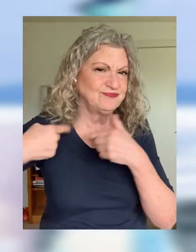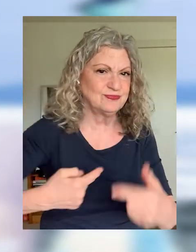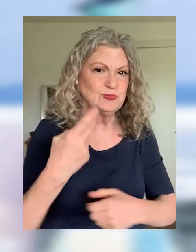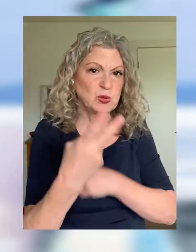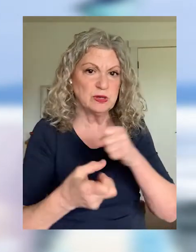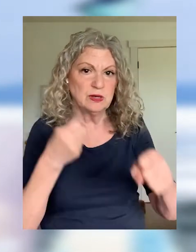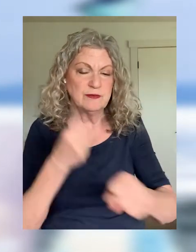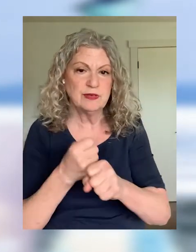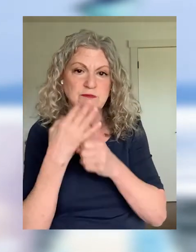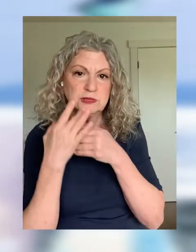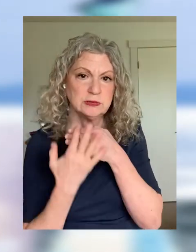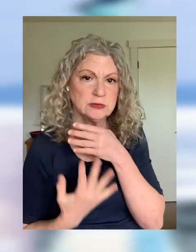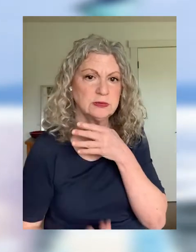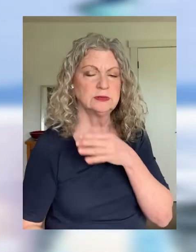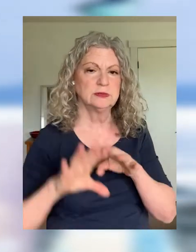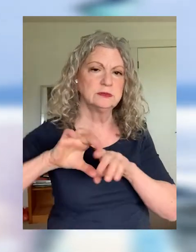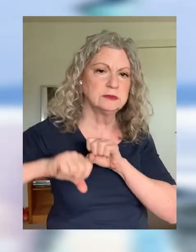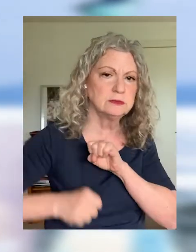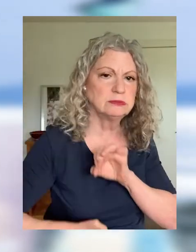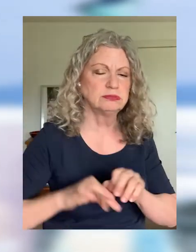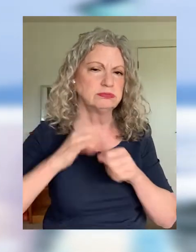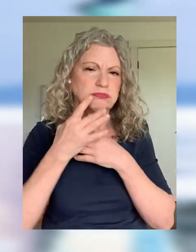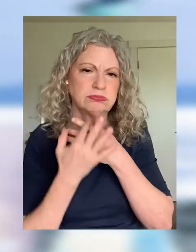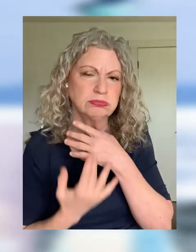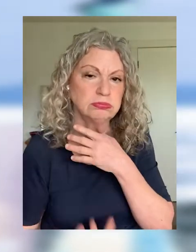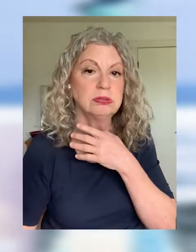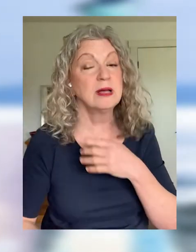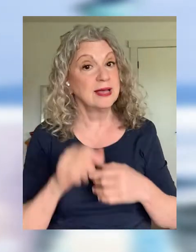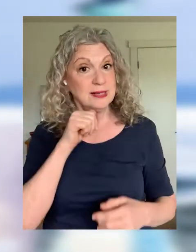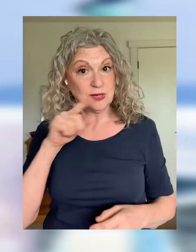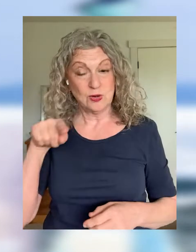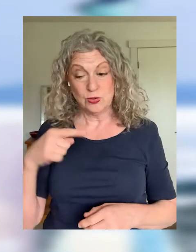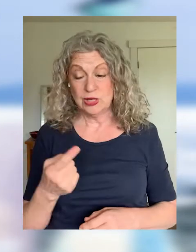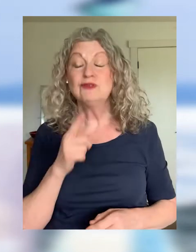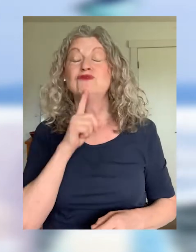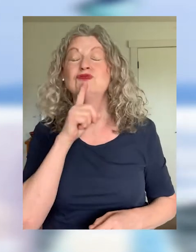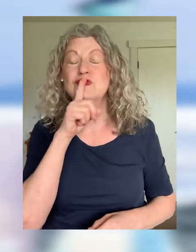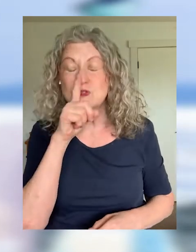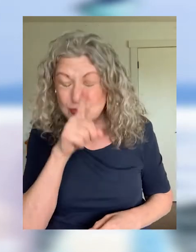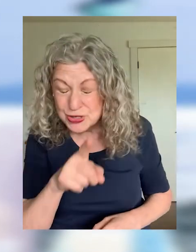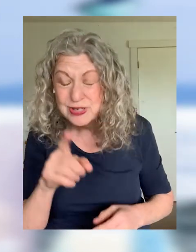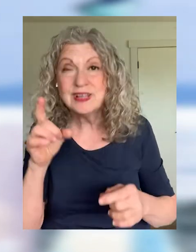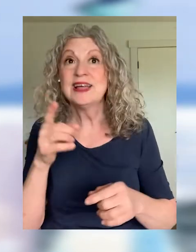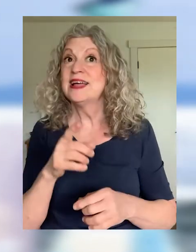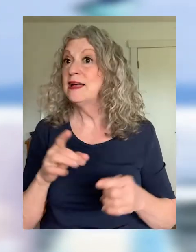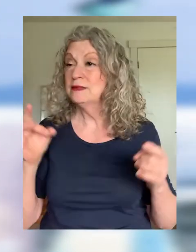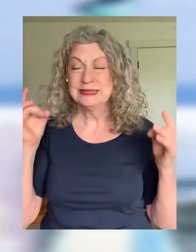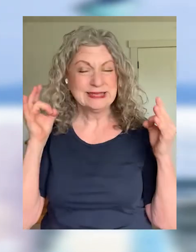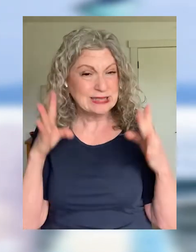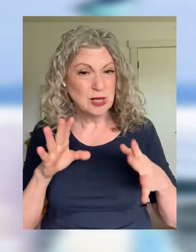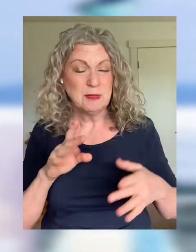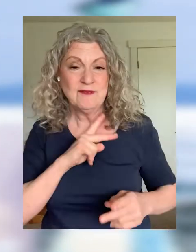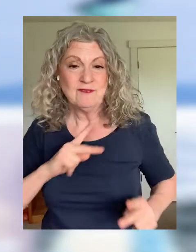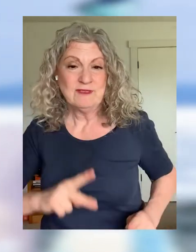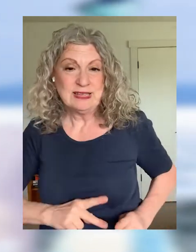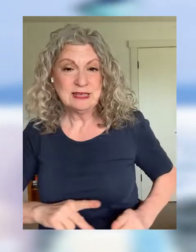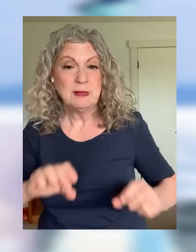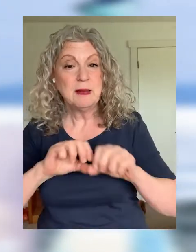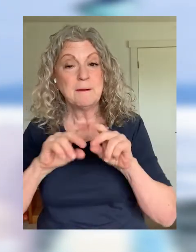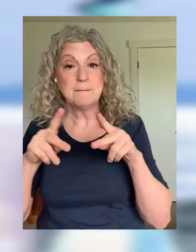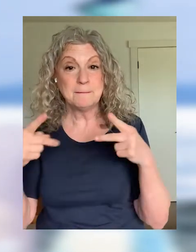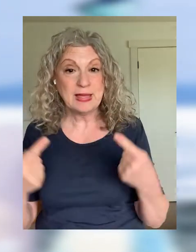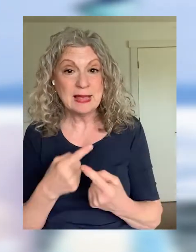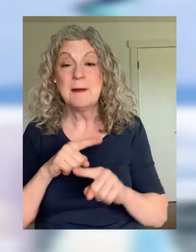12 years. 12 years. Not only is she likely in real and chronic physical pain, but within